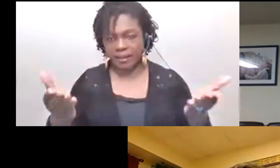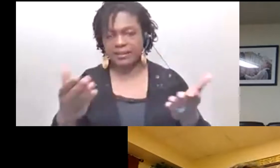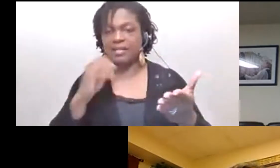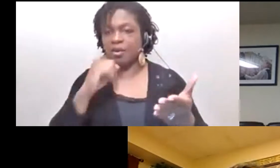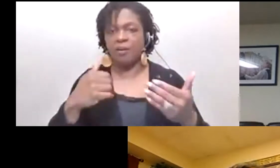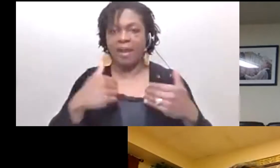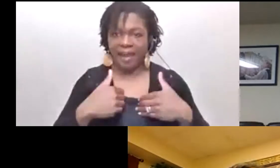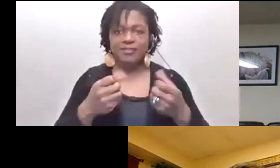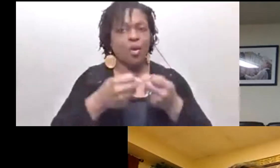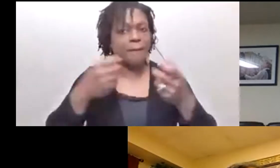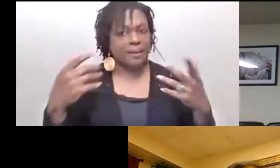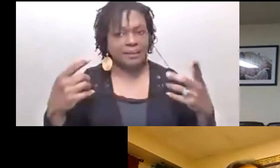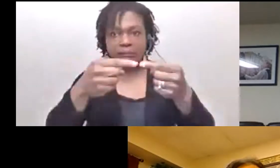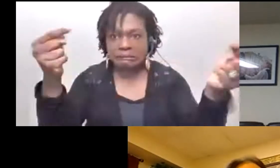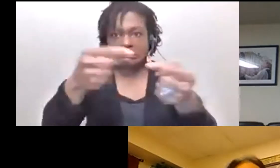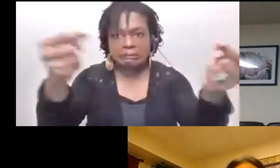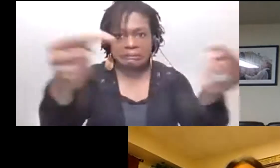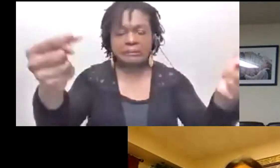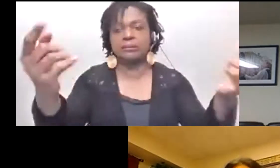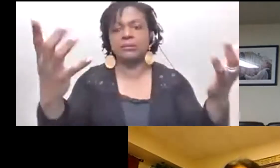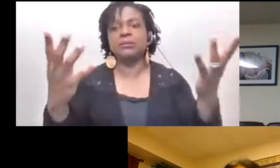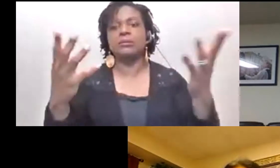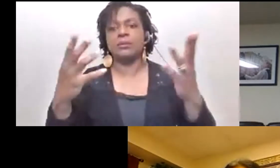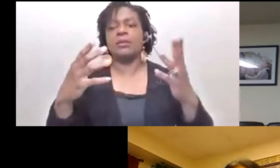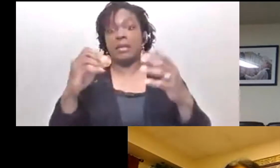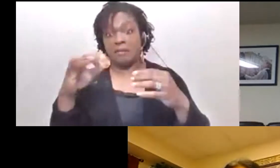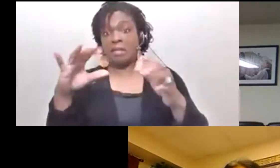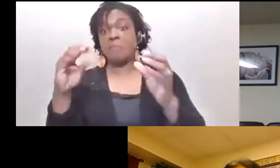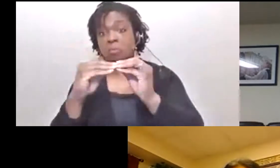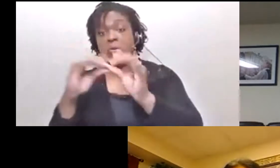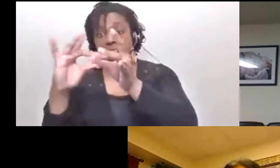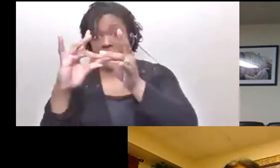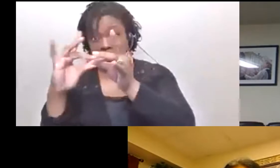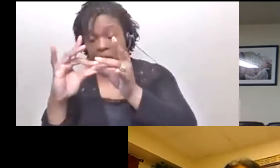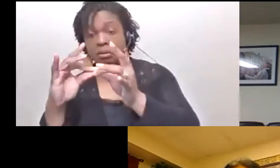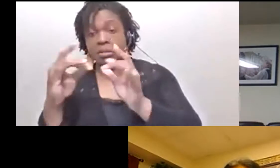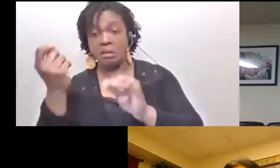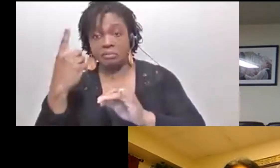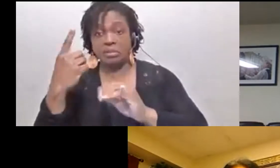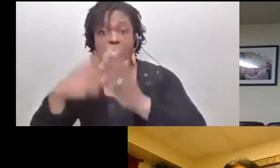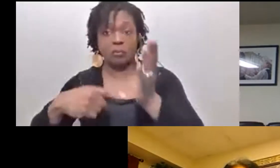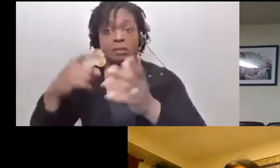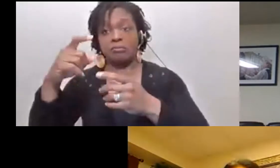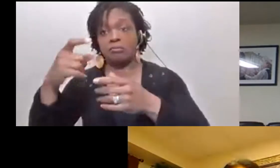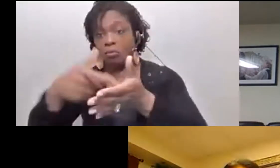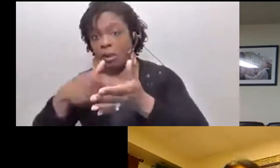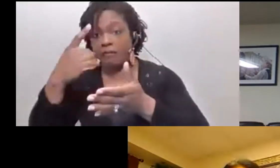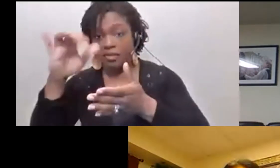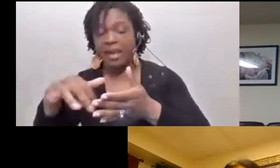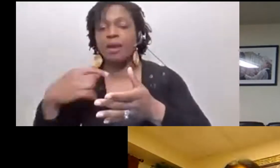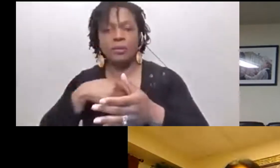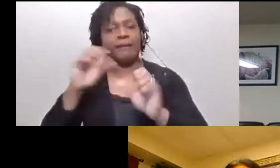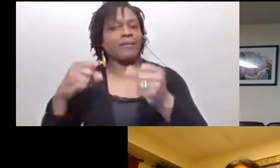the road, as we get better acquainted to this process, we'll take more aggressive stances, or we'll insert ourselves into more